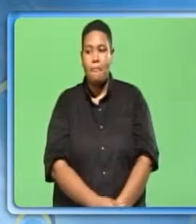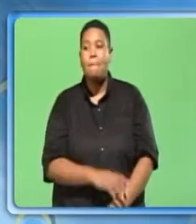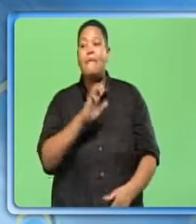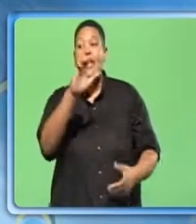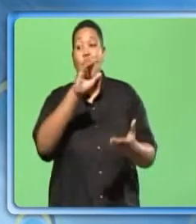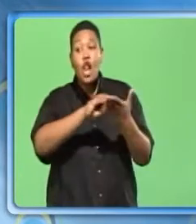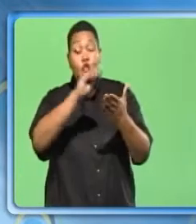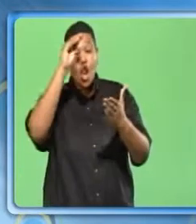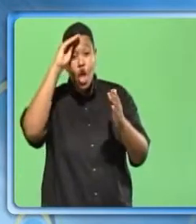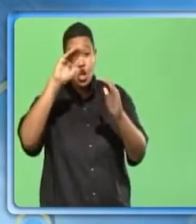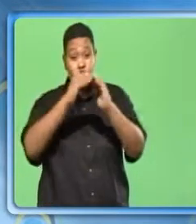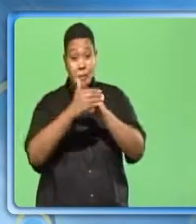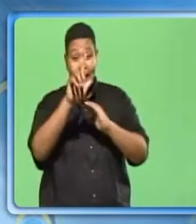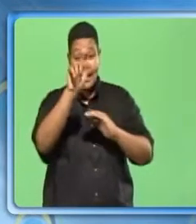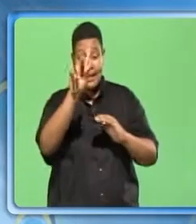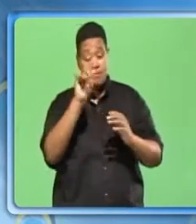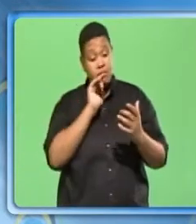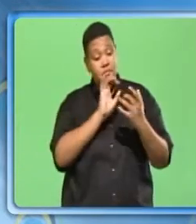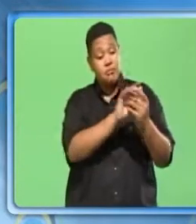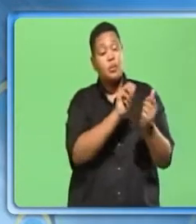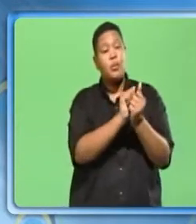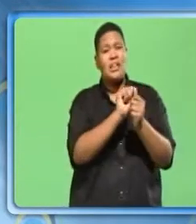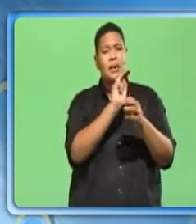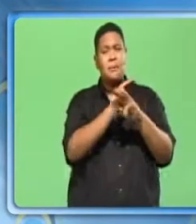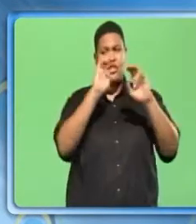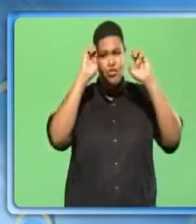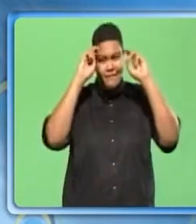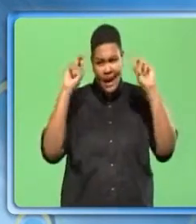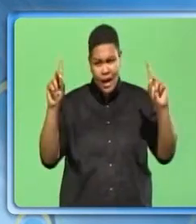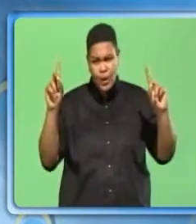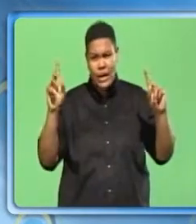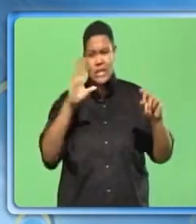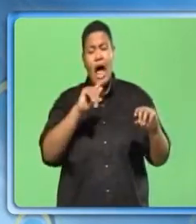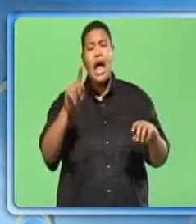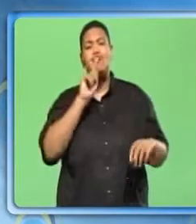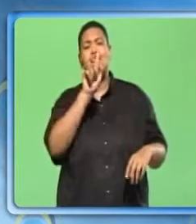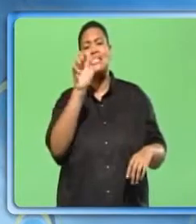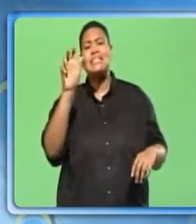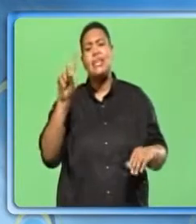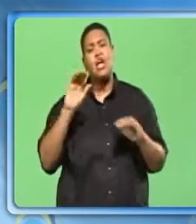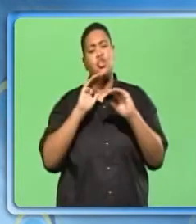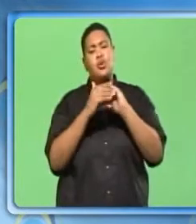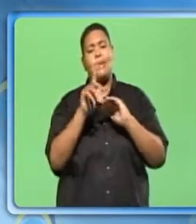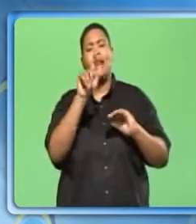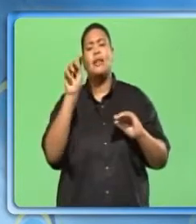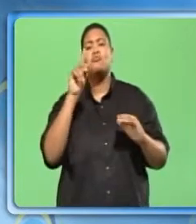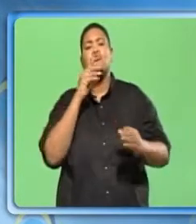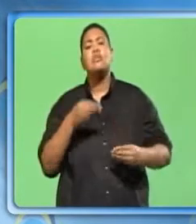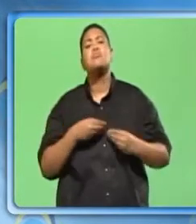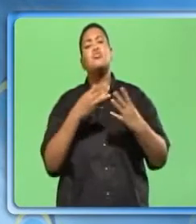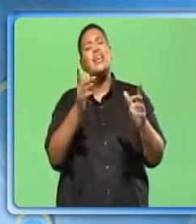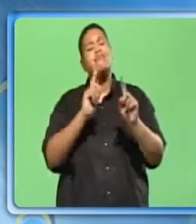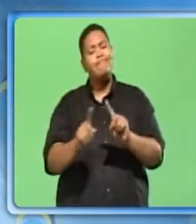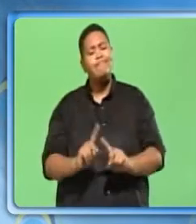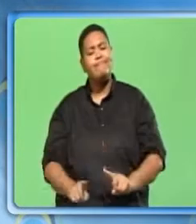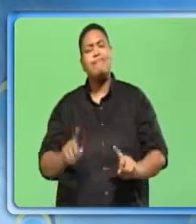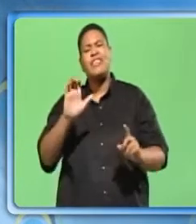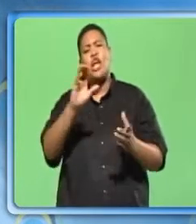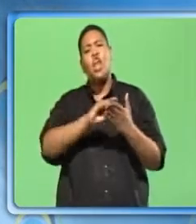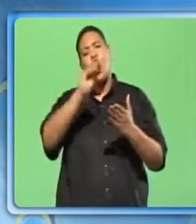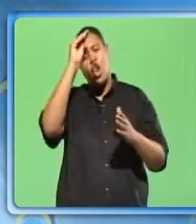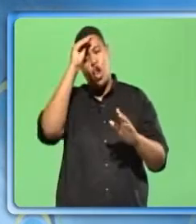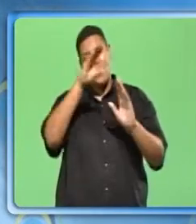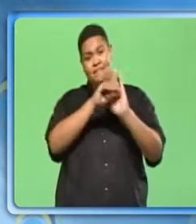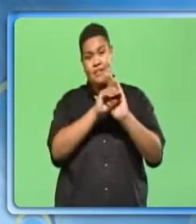E-Learning Jamaica Limited, in association with the Ministry of Education and SED Jamaica Limited, present a series of e-learning